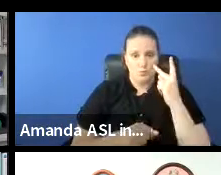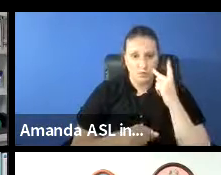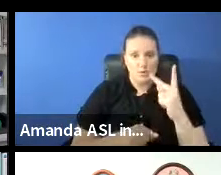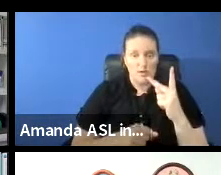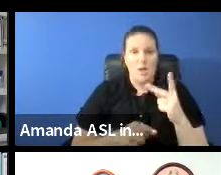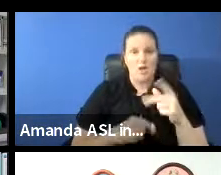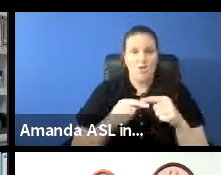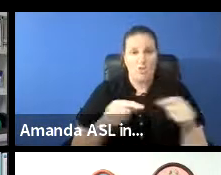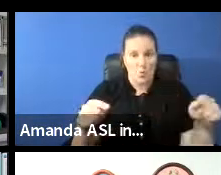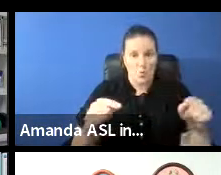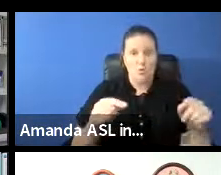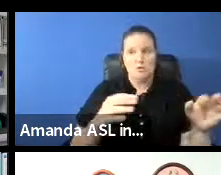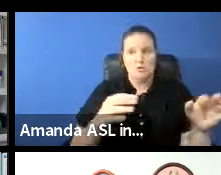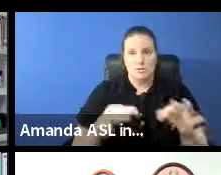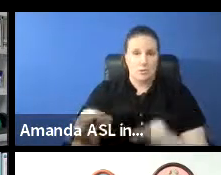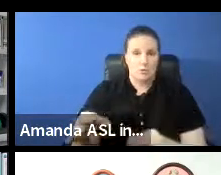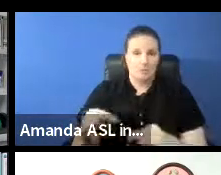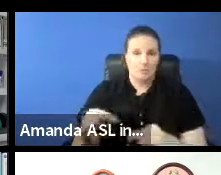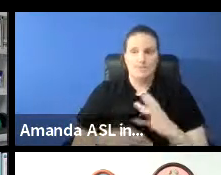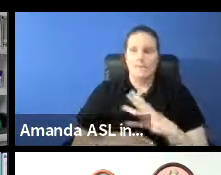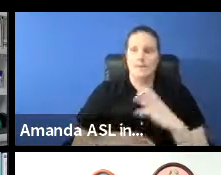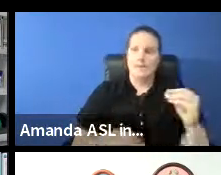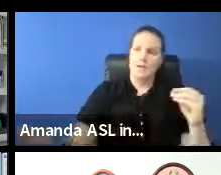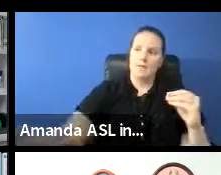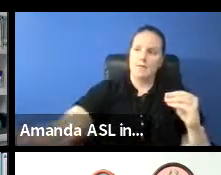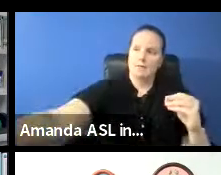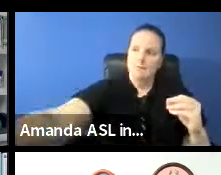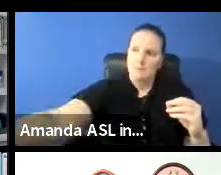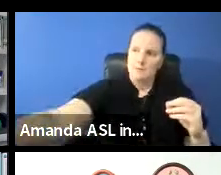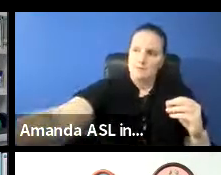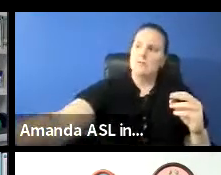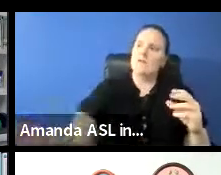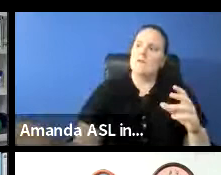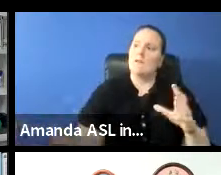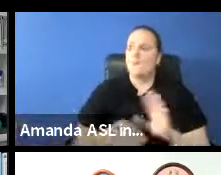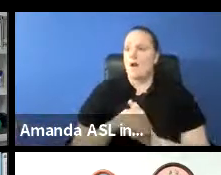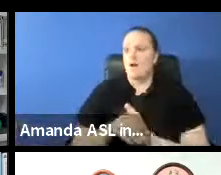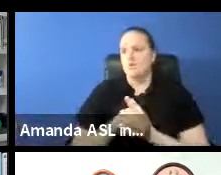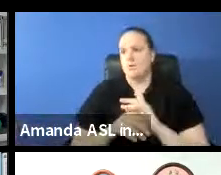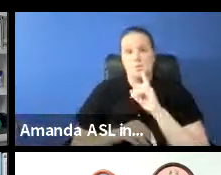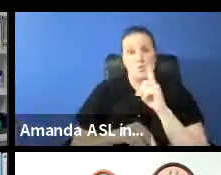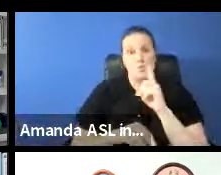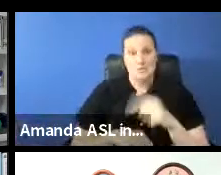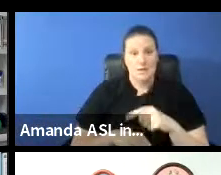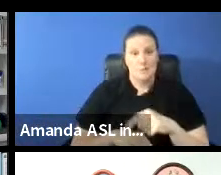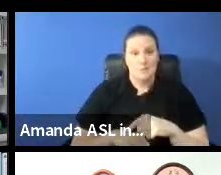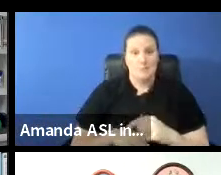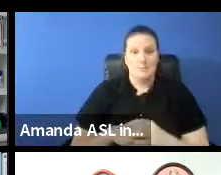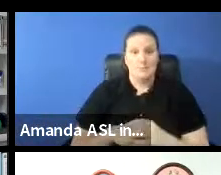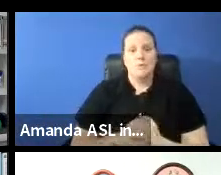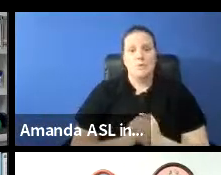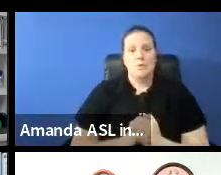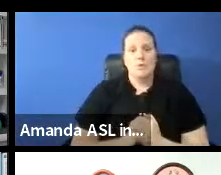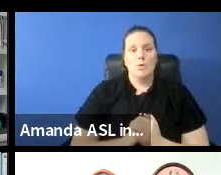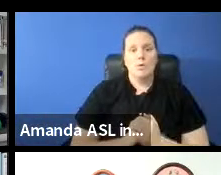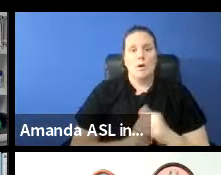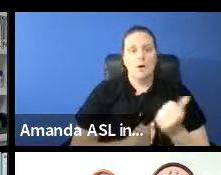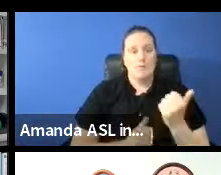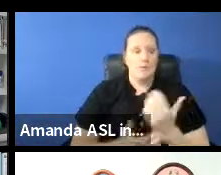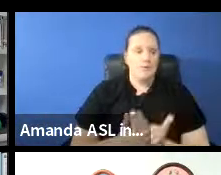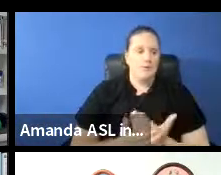these decisions and the modeling in real time. So another thing